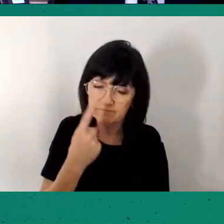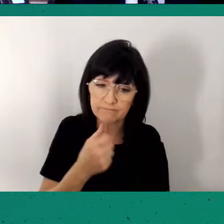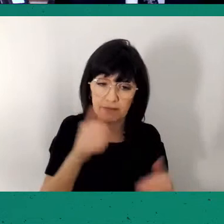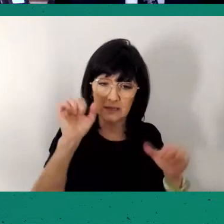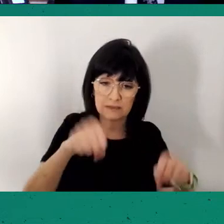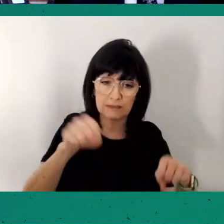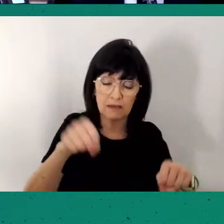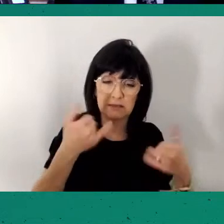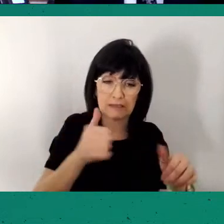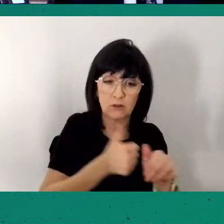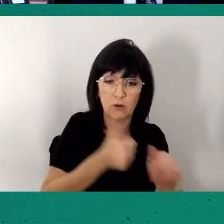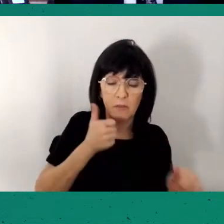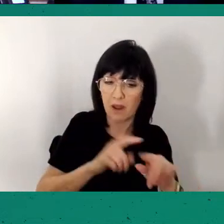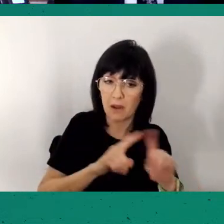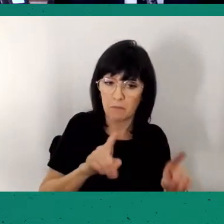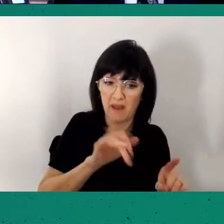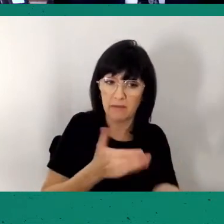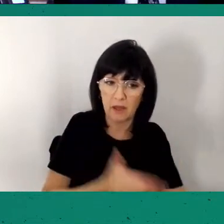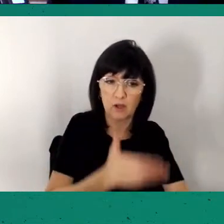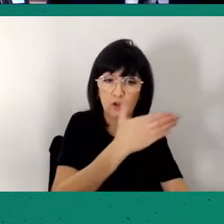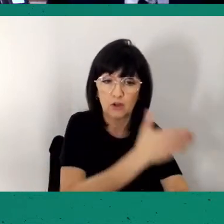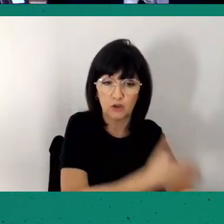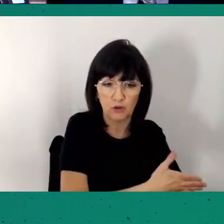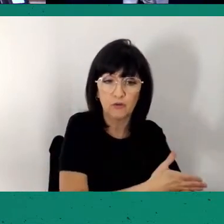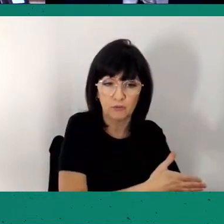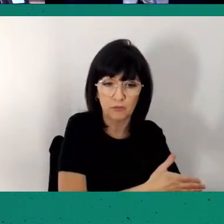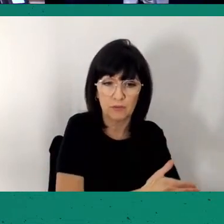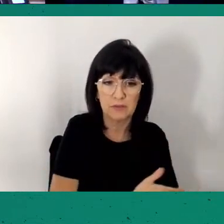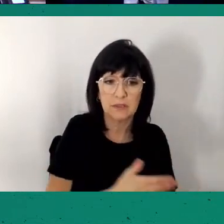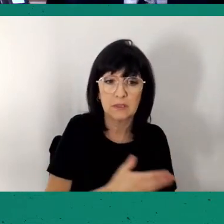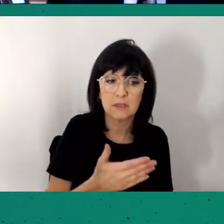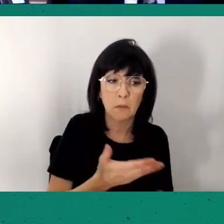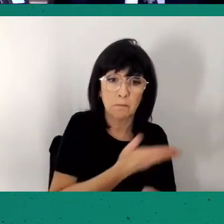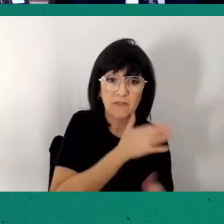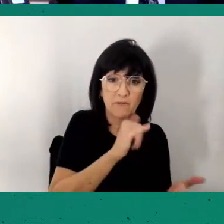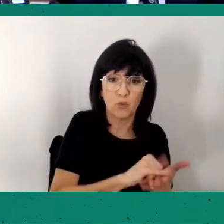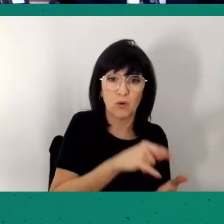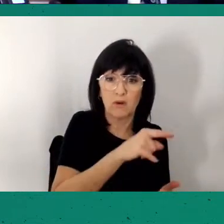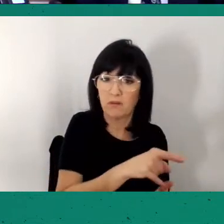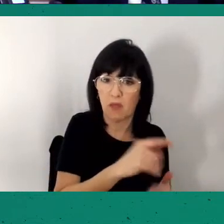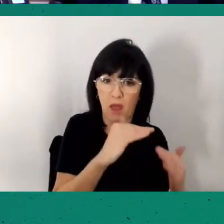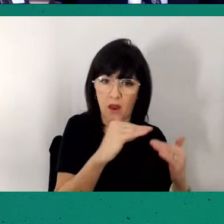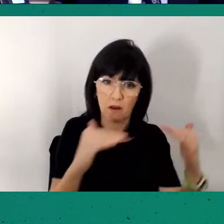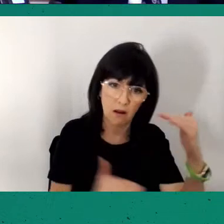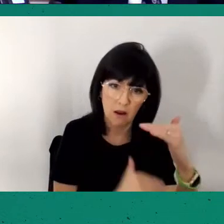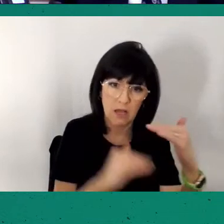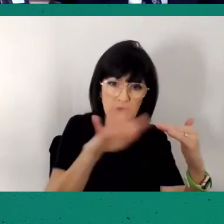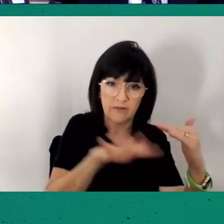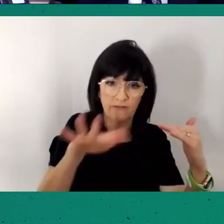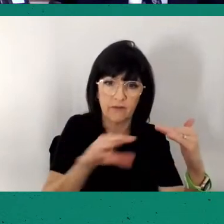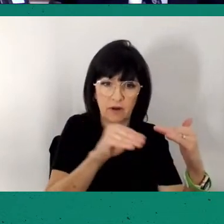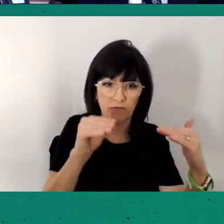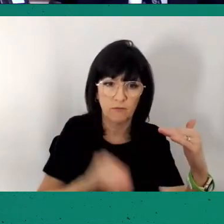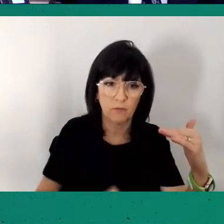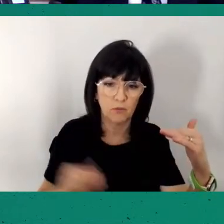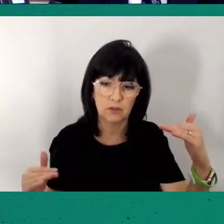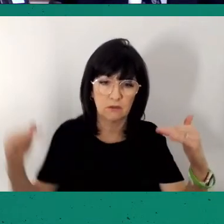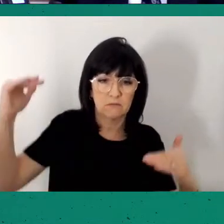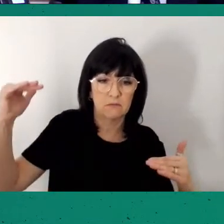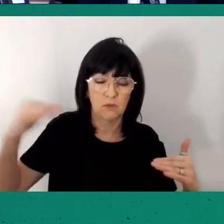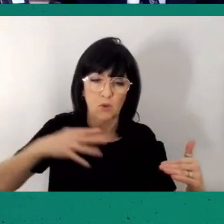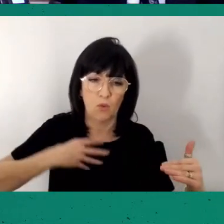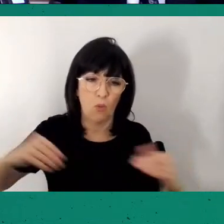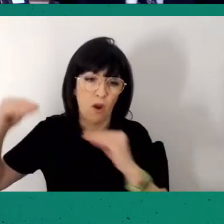1917 to 1918, in which they earned 55% less. The exception was in Wilmington, where